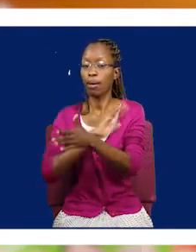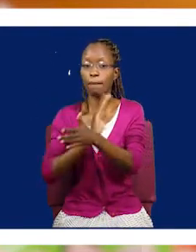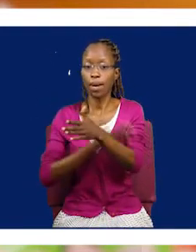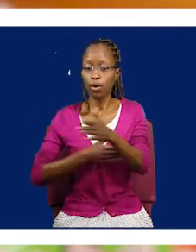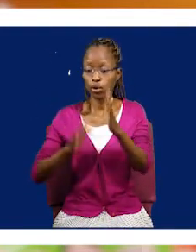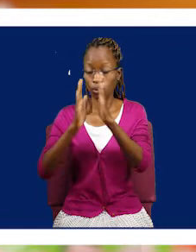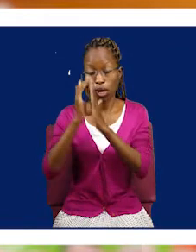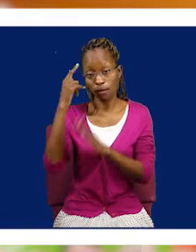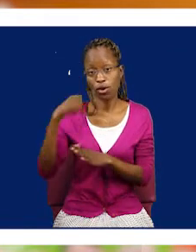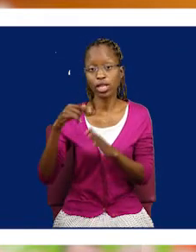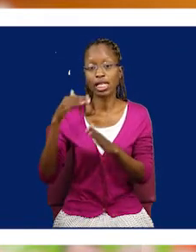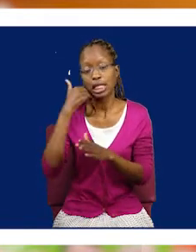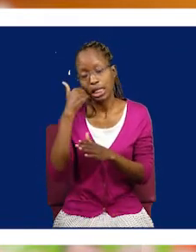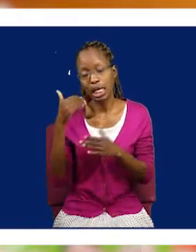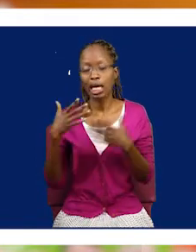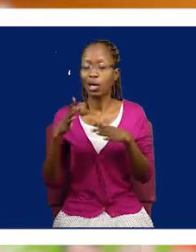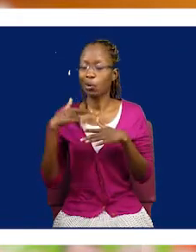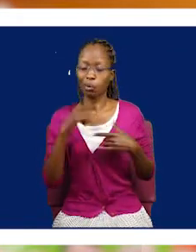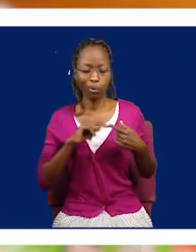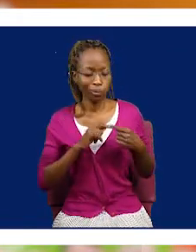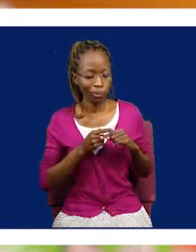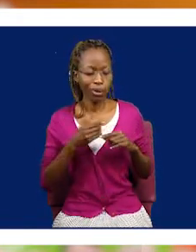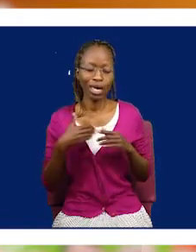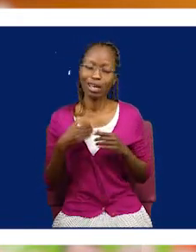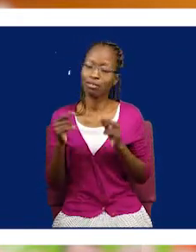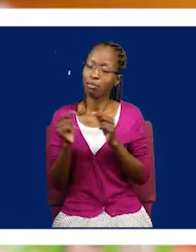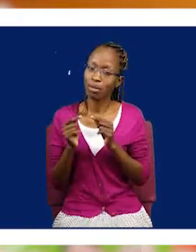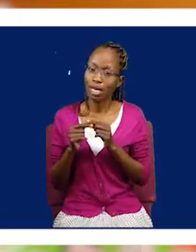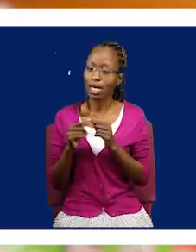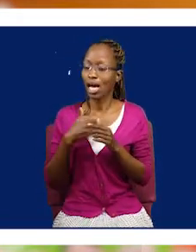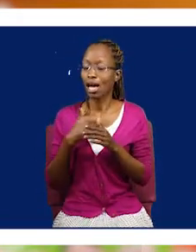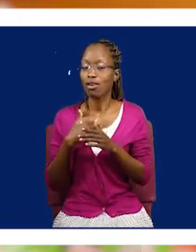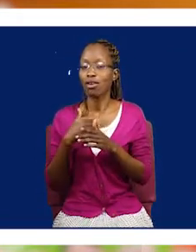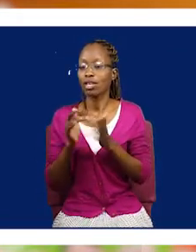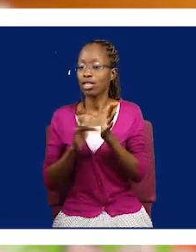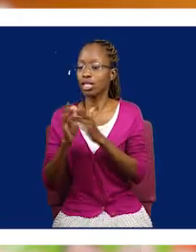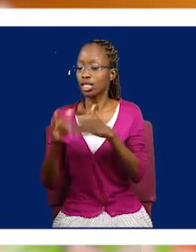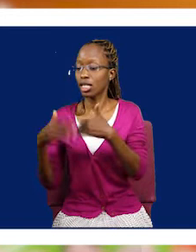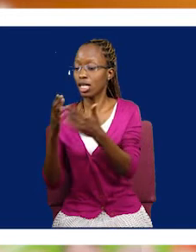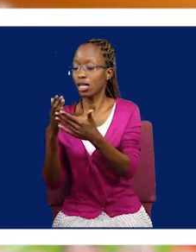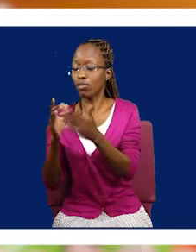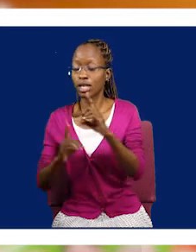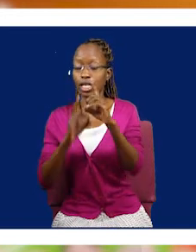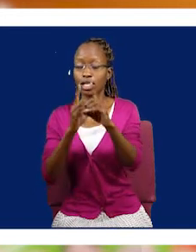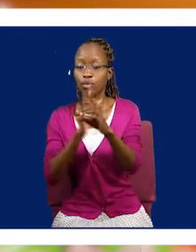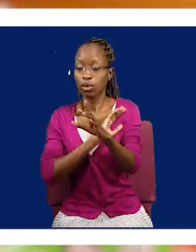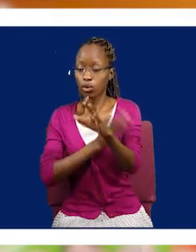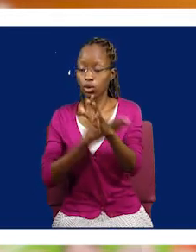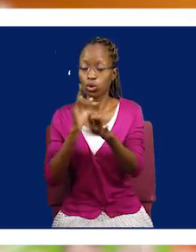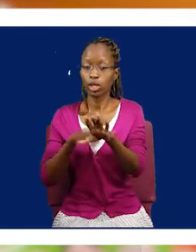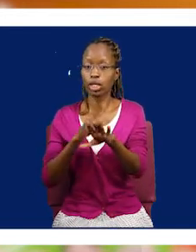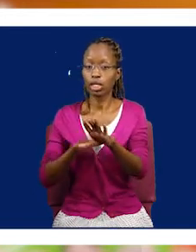pray for the sick. The ones who are hurting, the ones who are in pain, he gave them power to do that. So that when they go